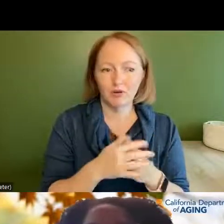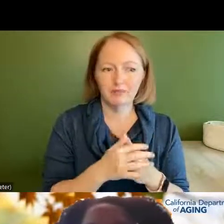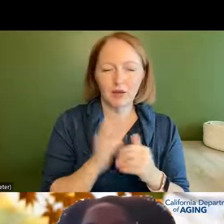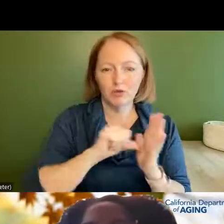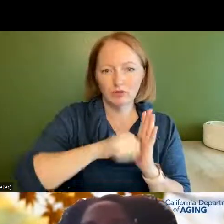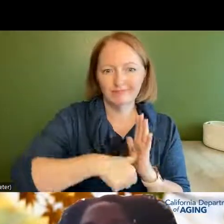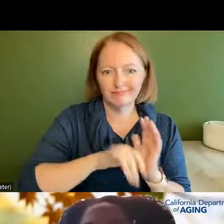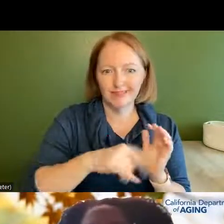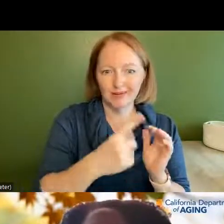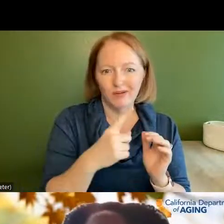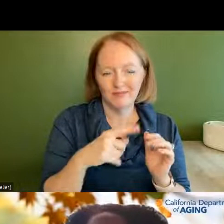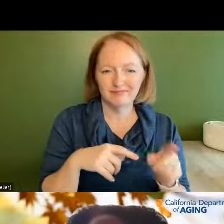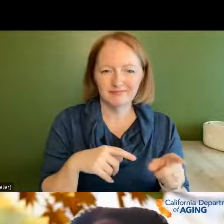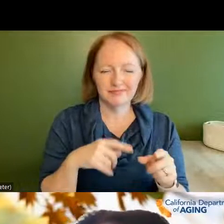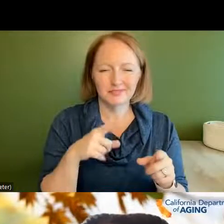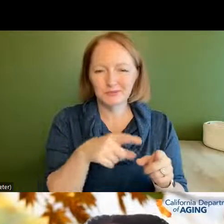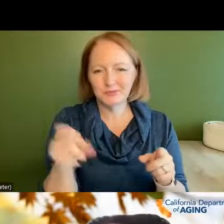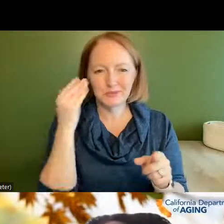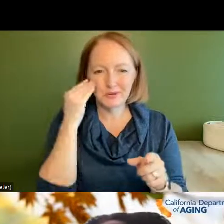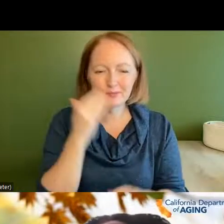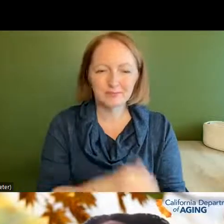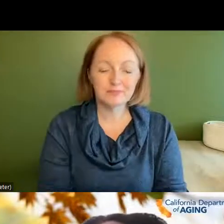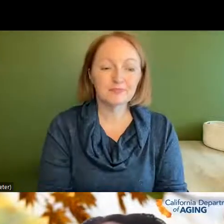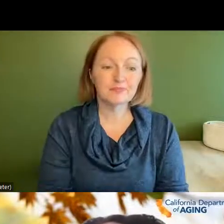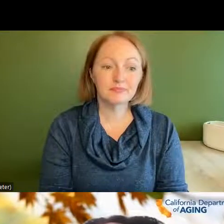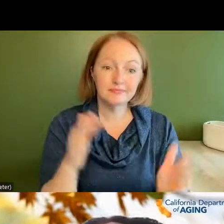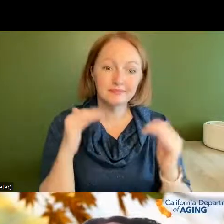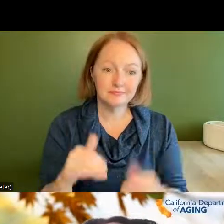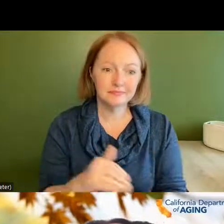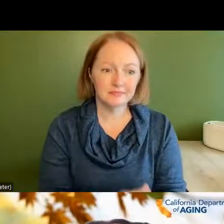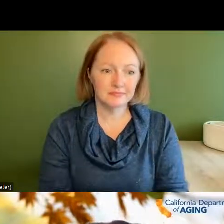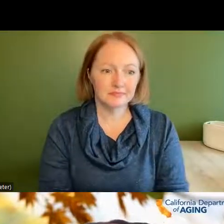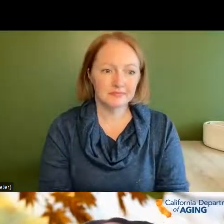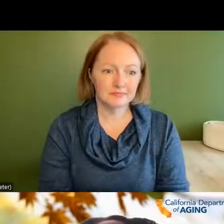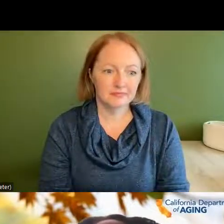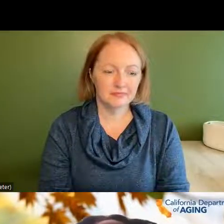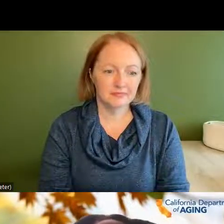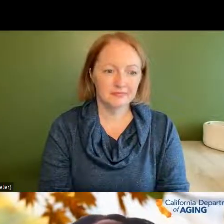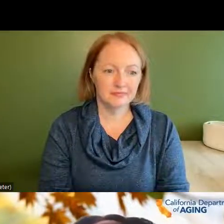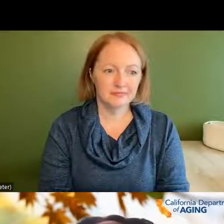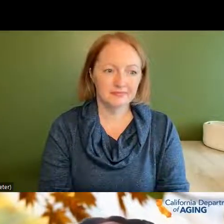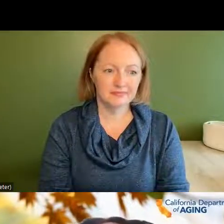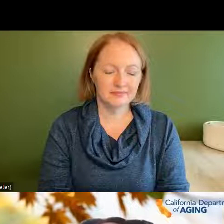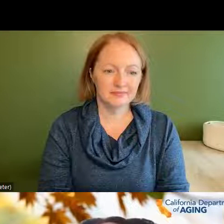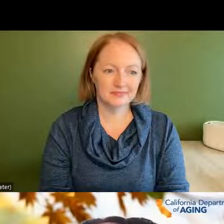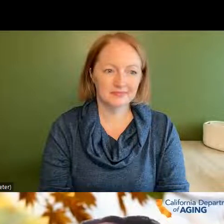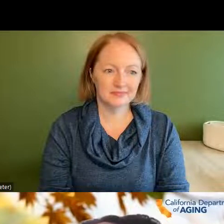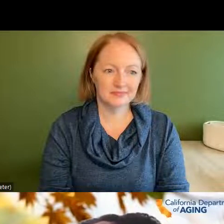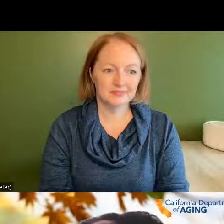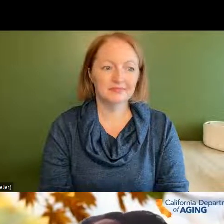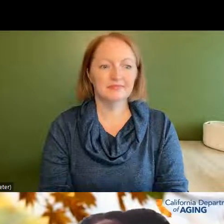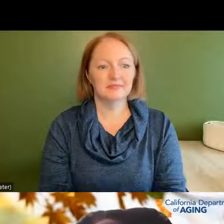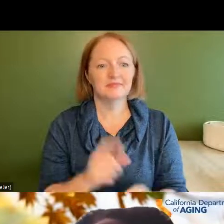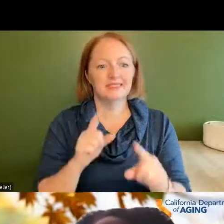to highlight that for you all as well. Next slide, please. So here, I wanted to show the